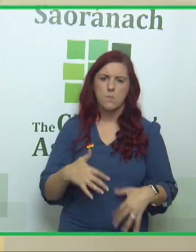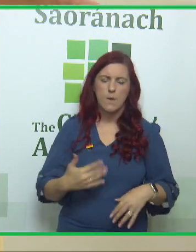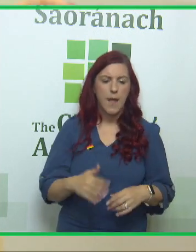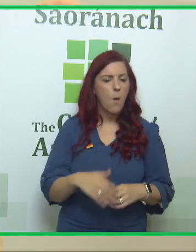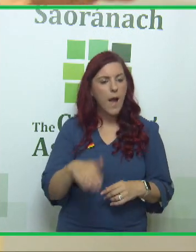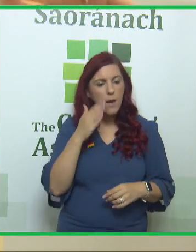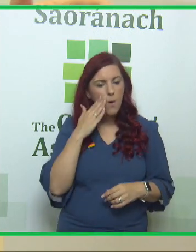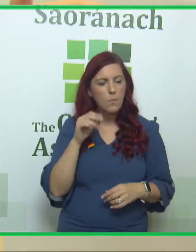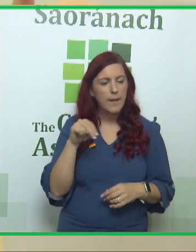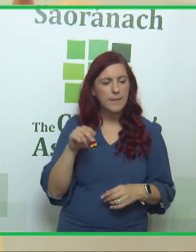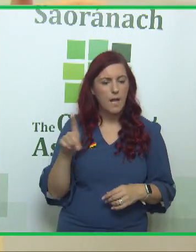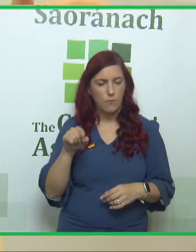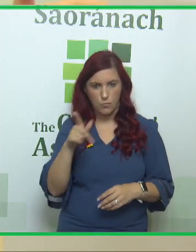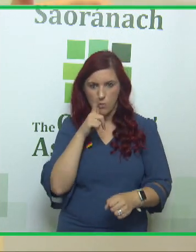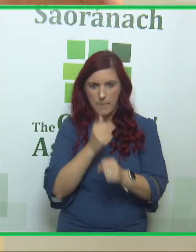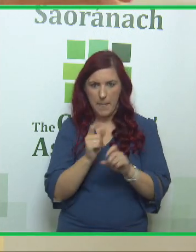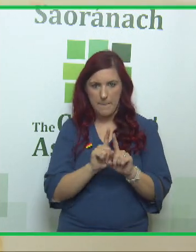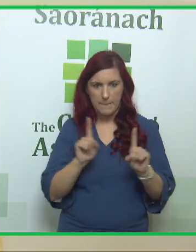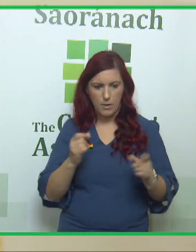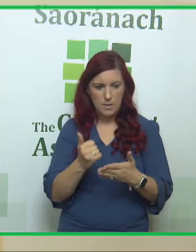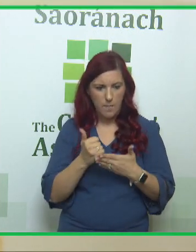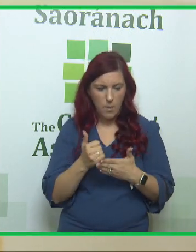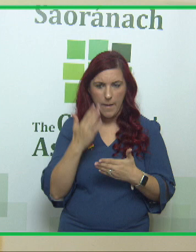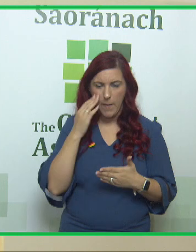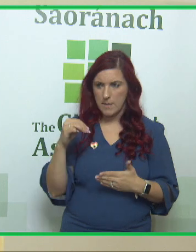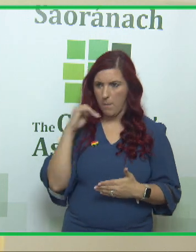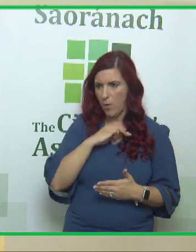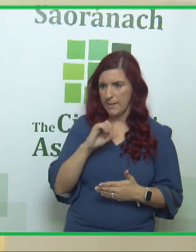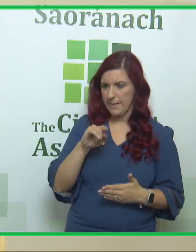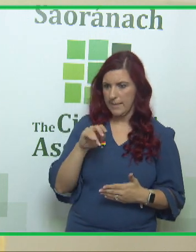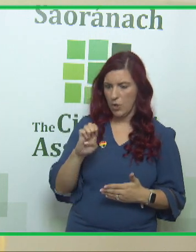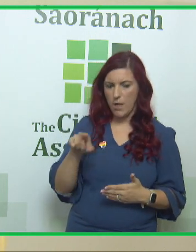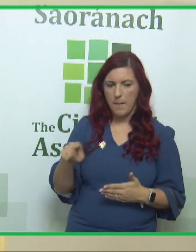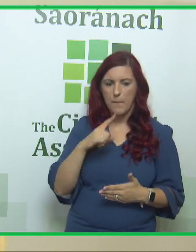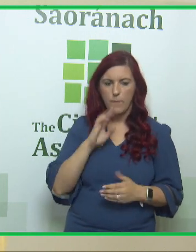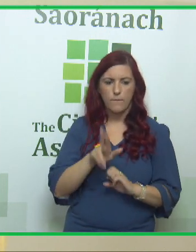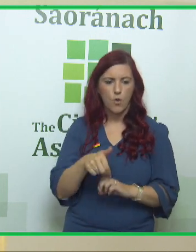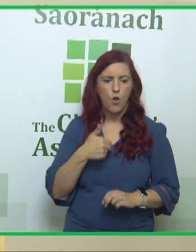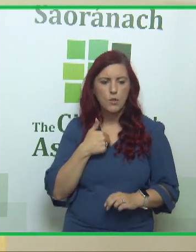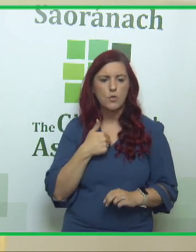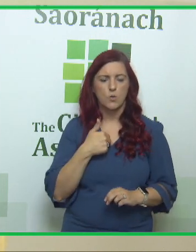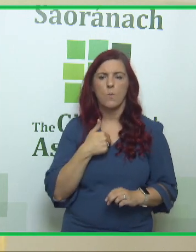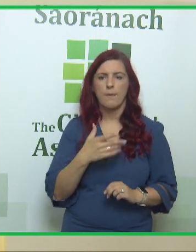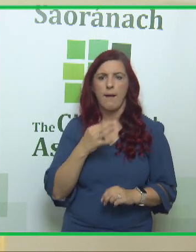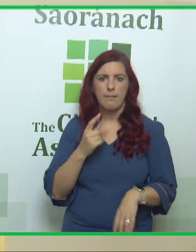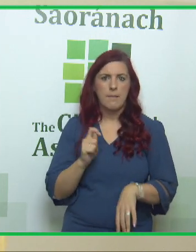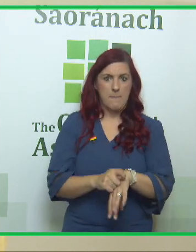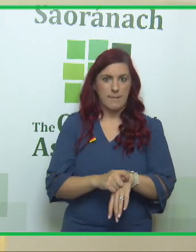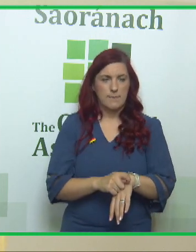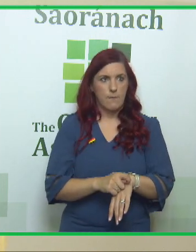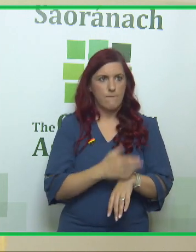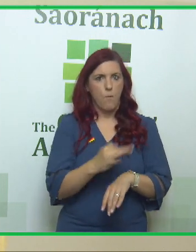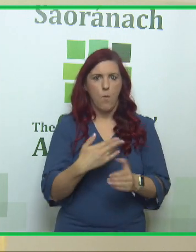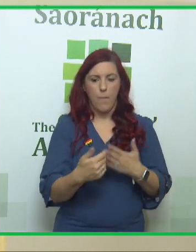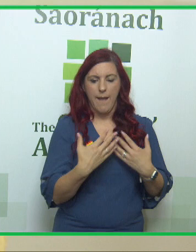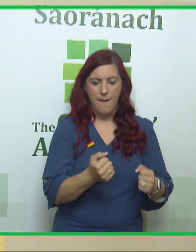but obviously that peer support is key. So for us to capitalise on the good stuff that we have there,